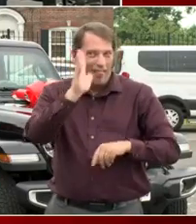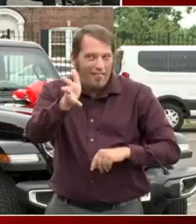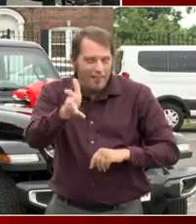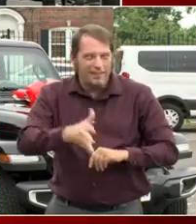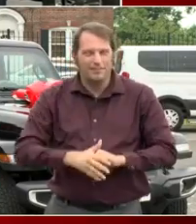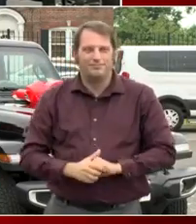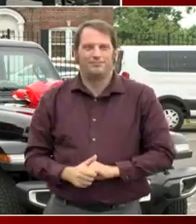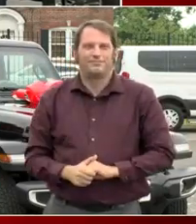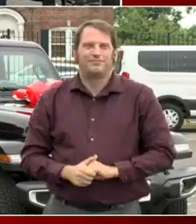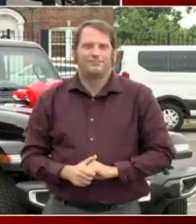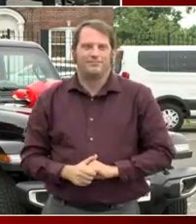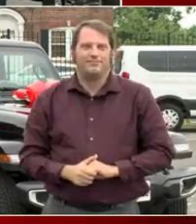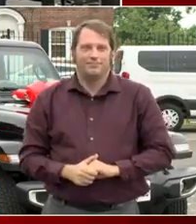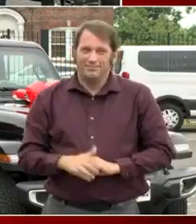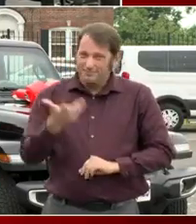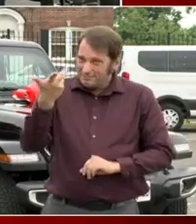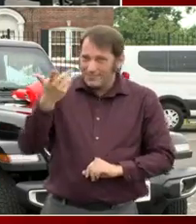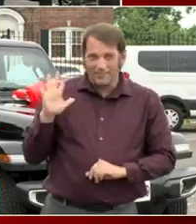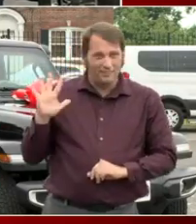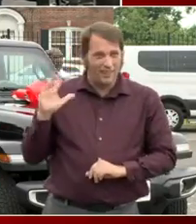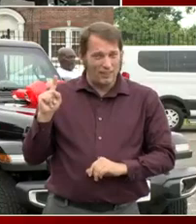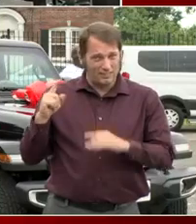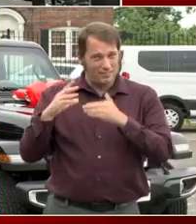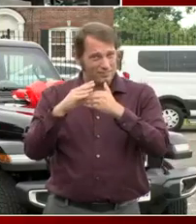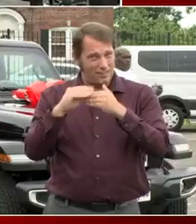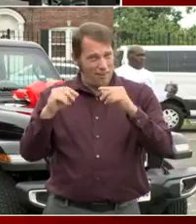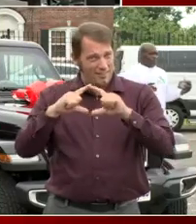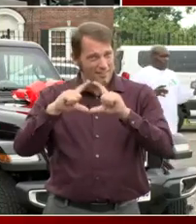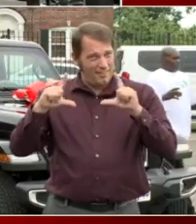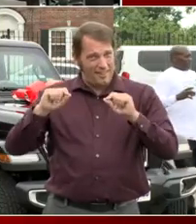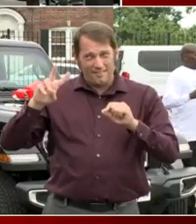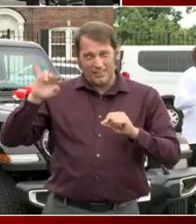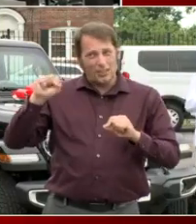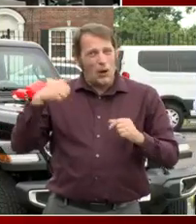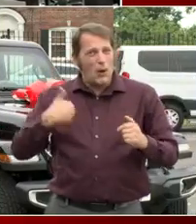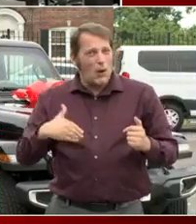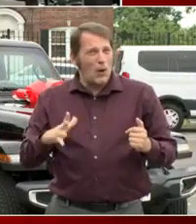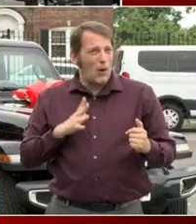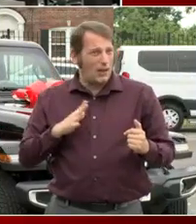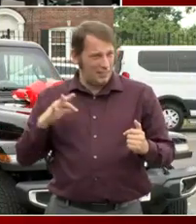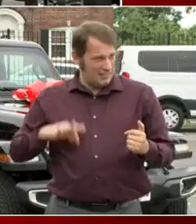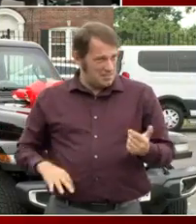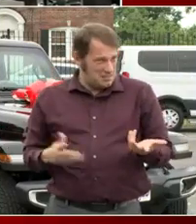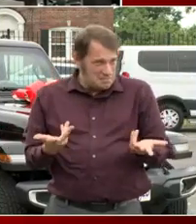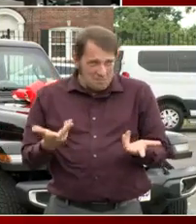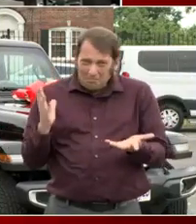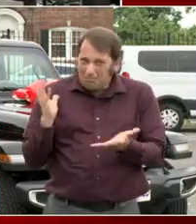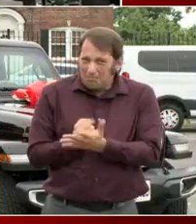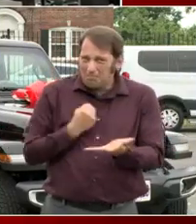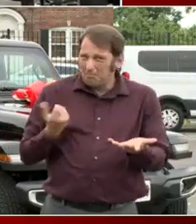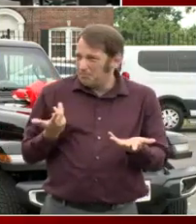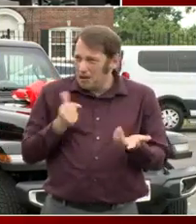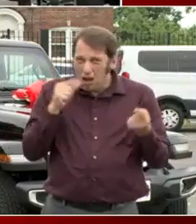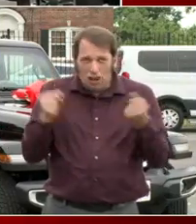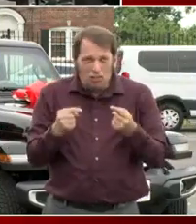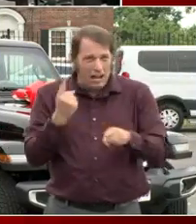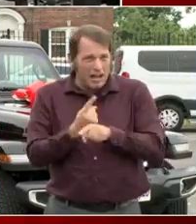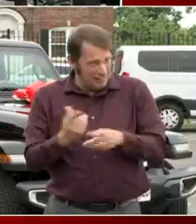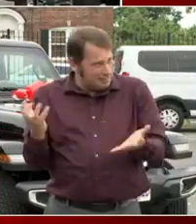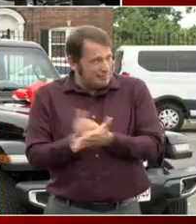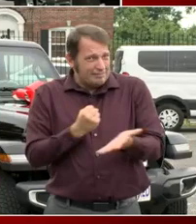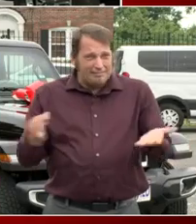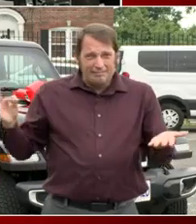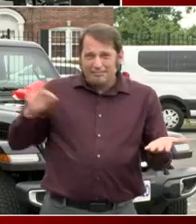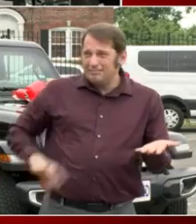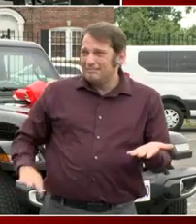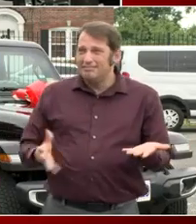The extra $51 gift card never hurt anybody, right? I can always use extra $51. And